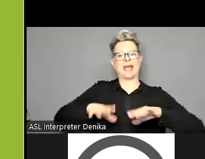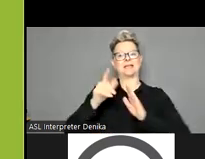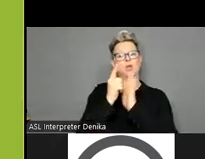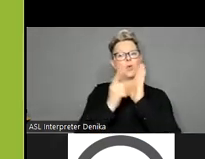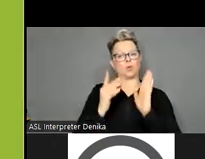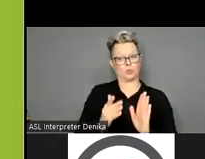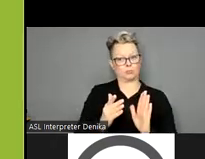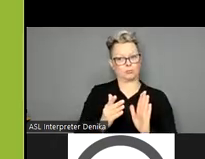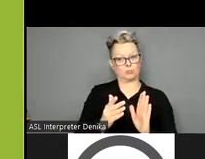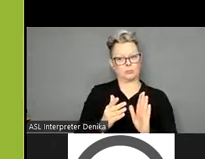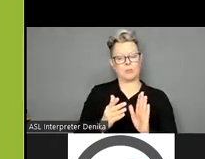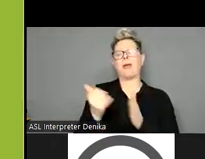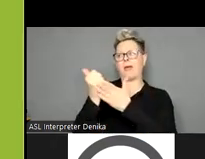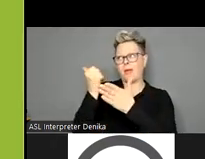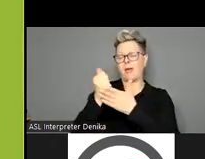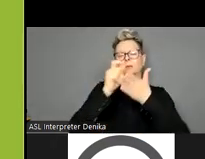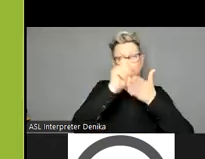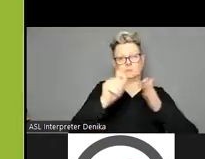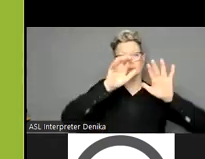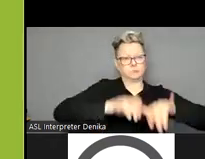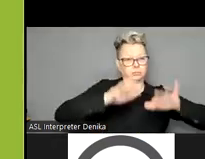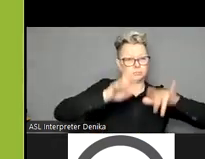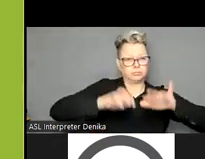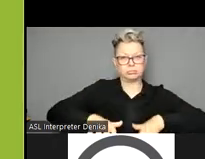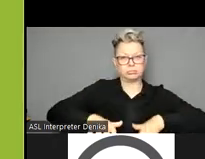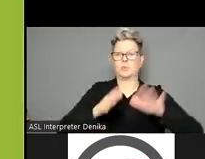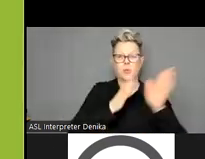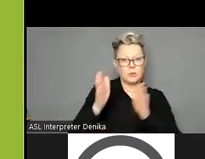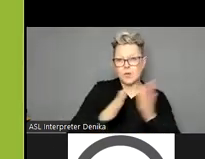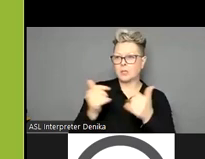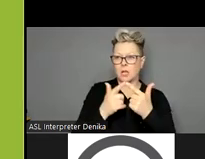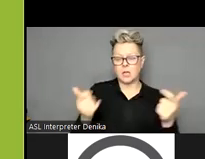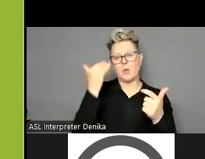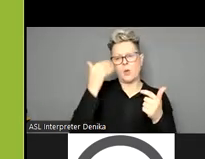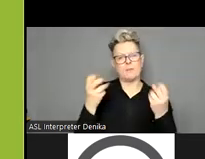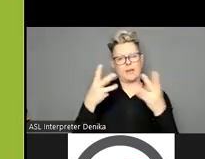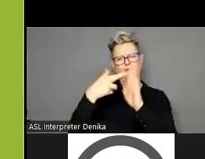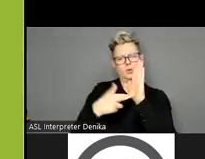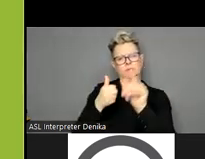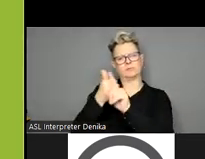draft it and help them organize it, partly because of all these considerations. So